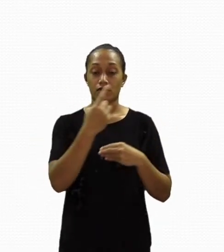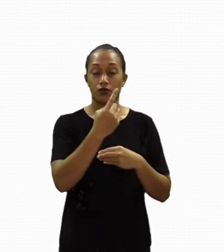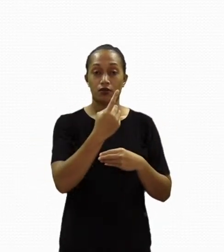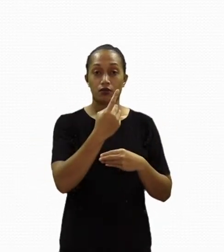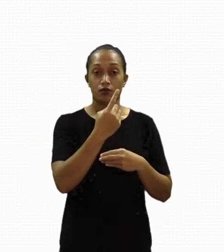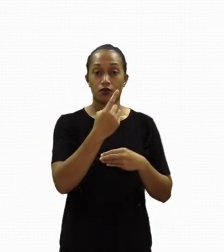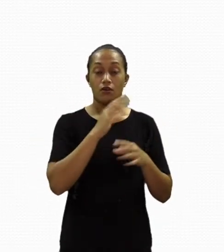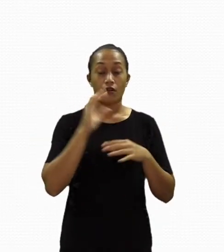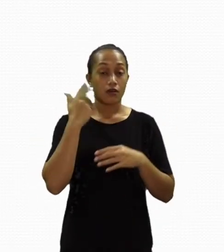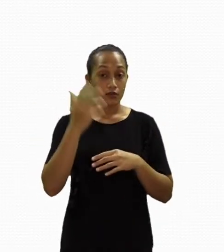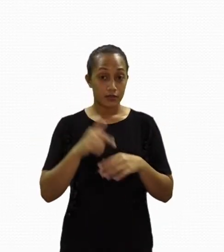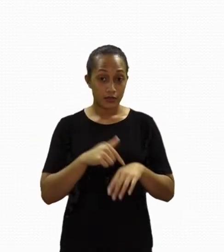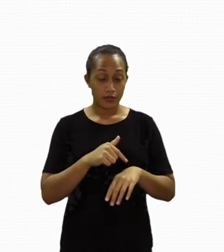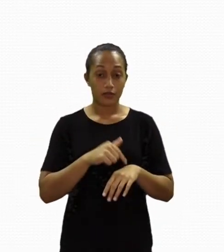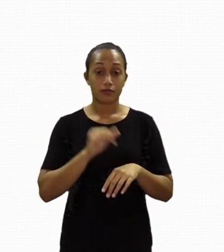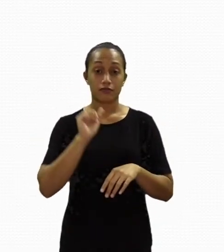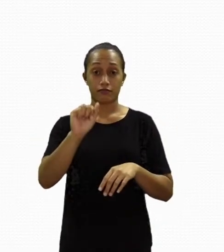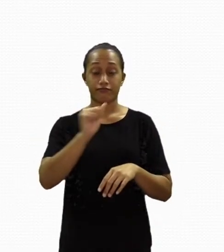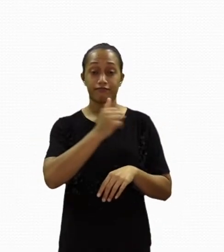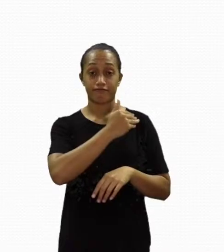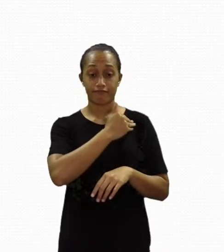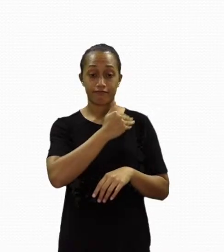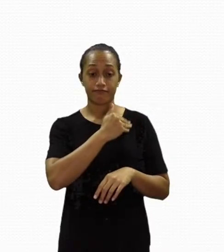time, your heart